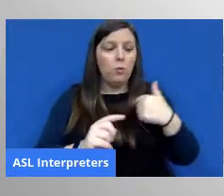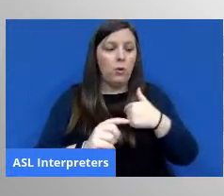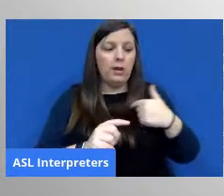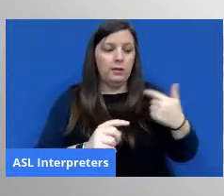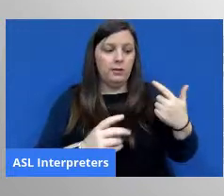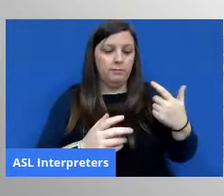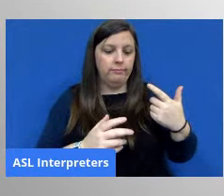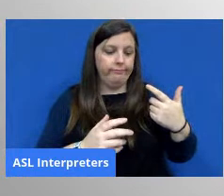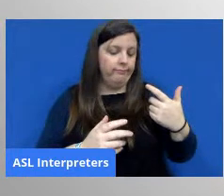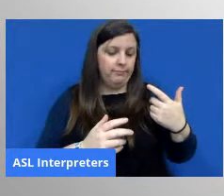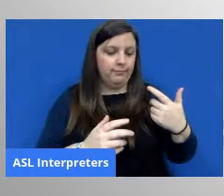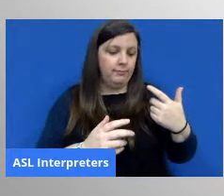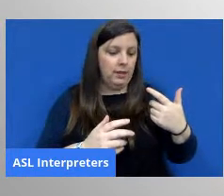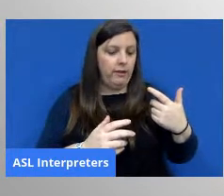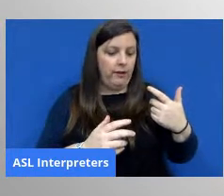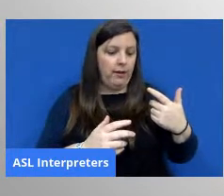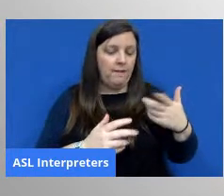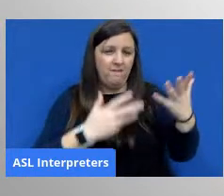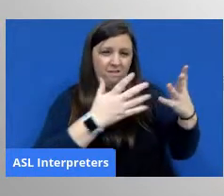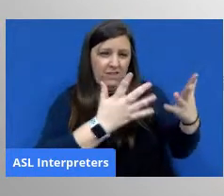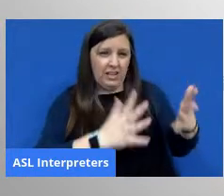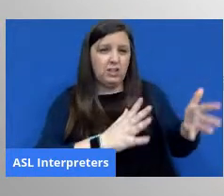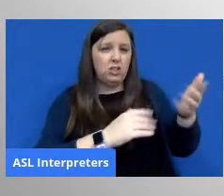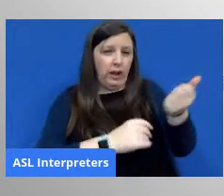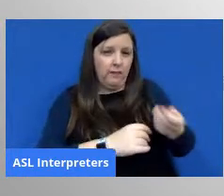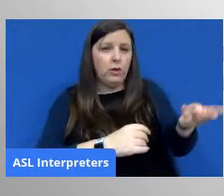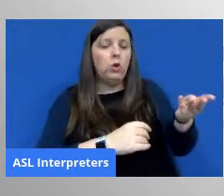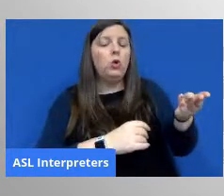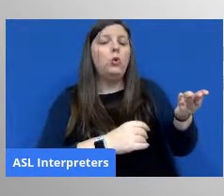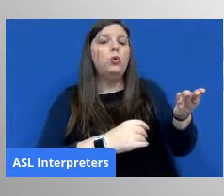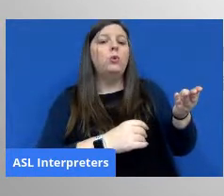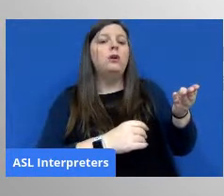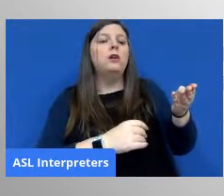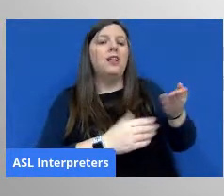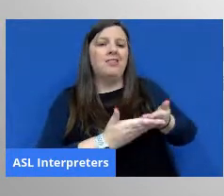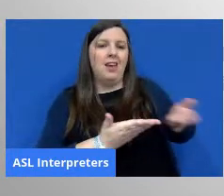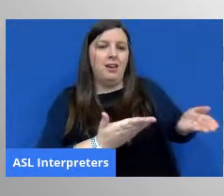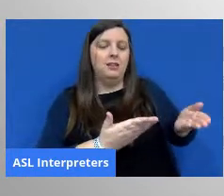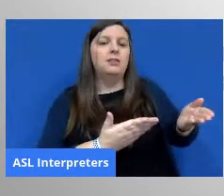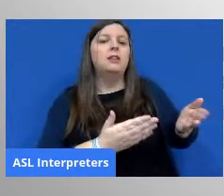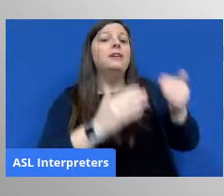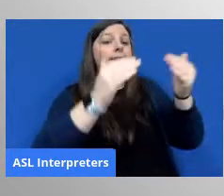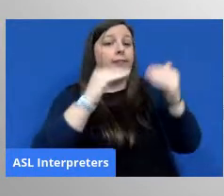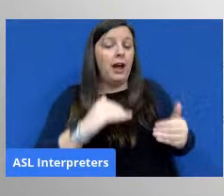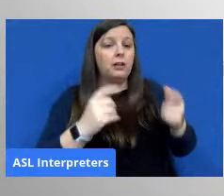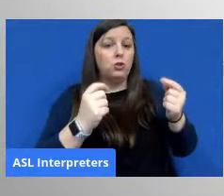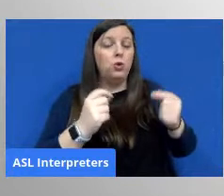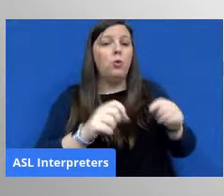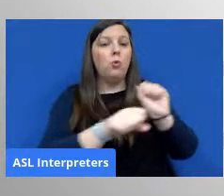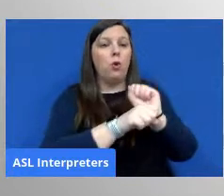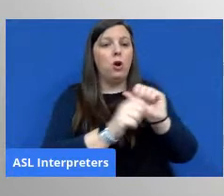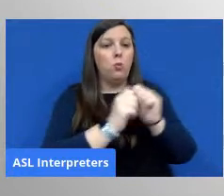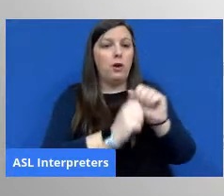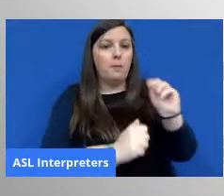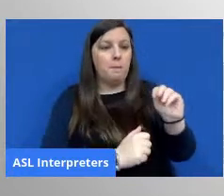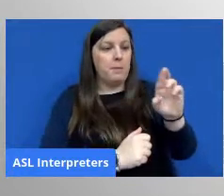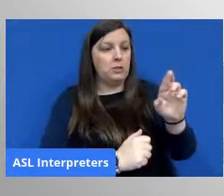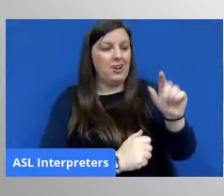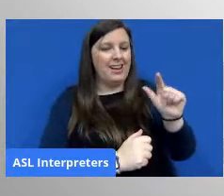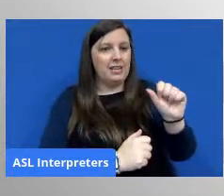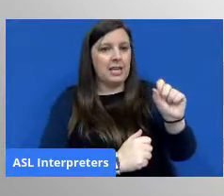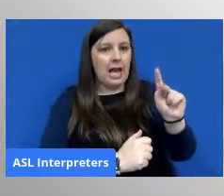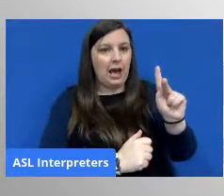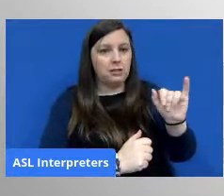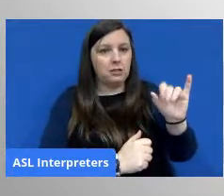plan is to work with Mr. Gaskins on the I policies. He has been working very hard behind the scenes, I understand, even though he's been